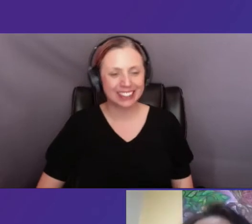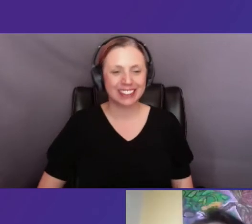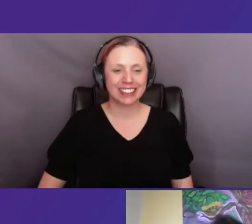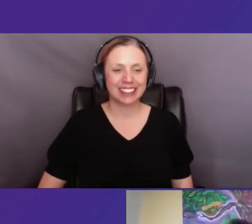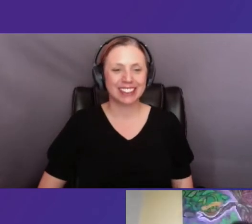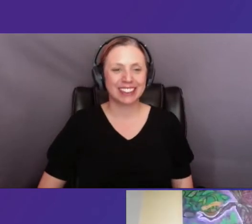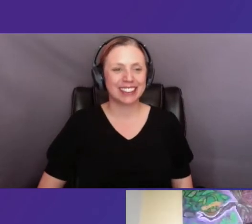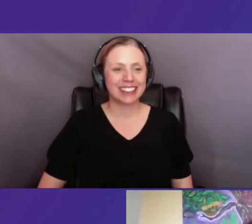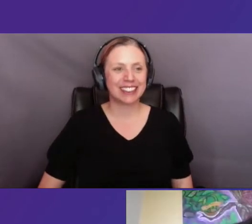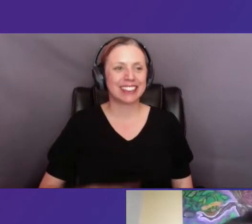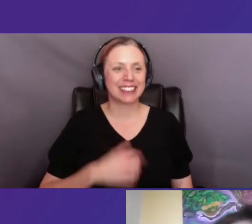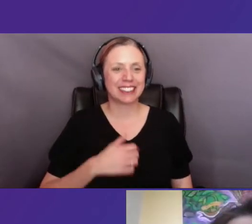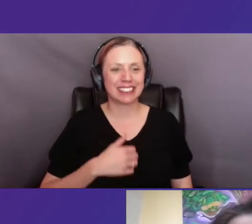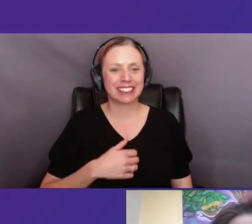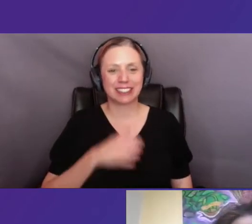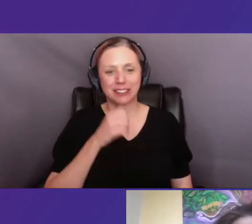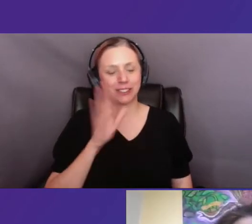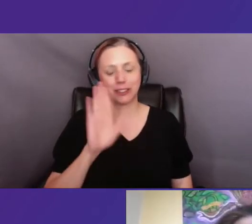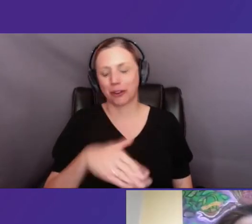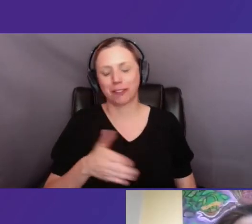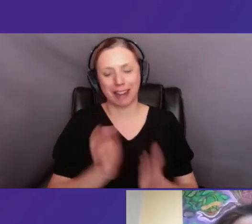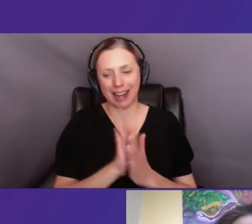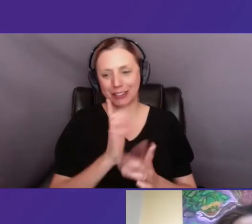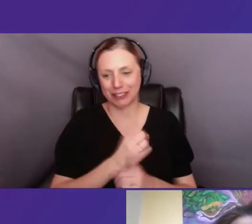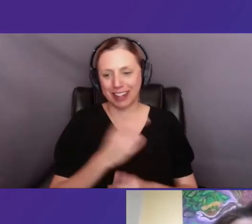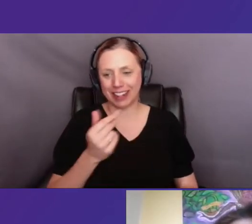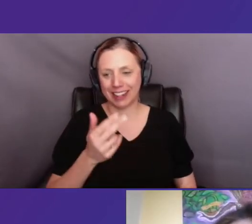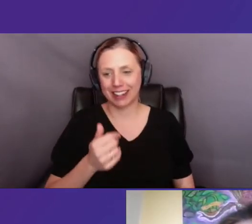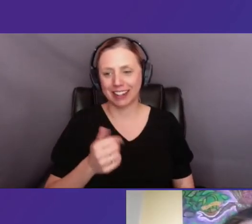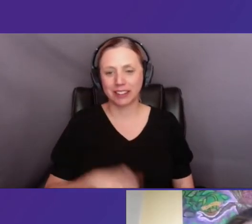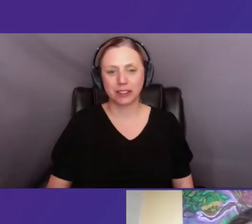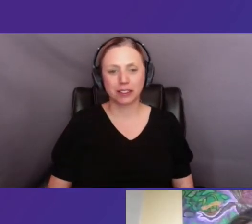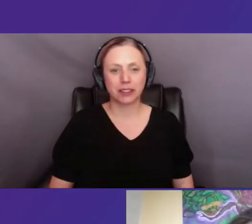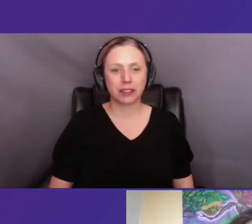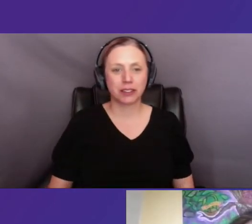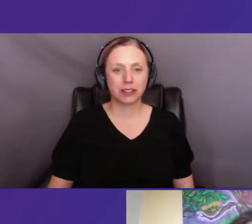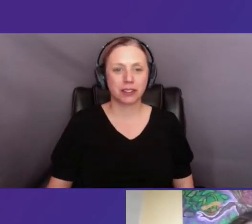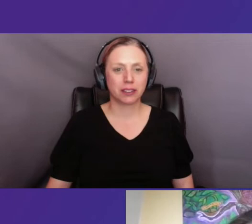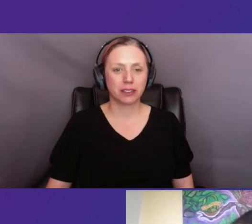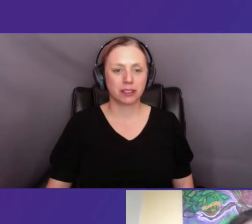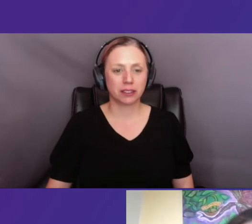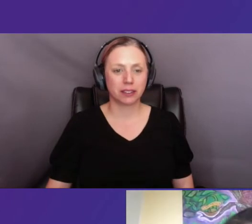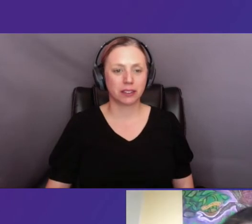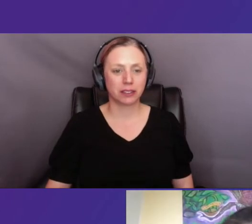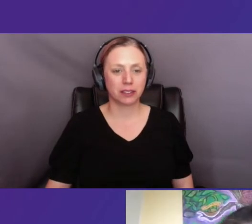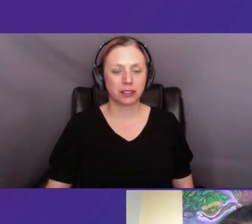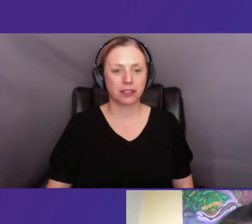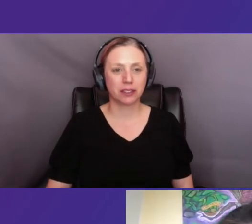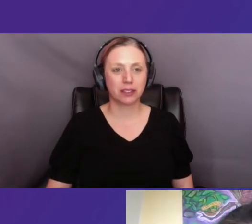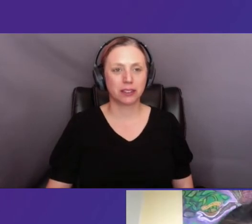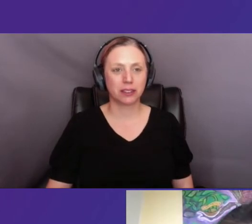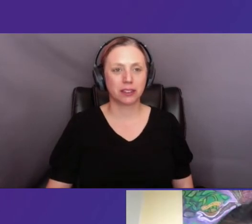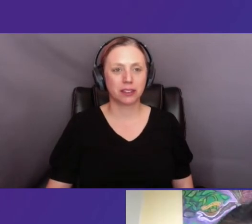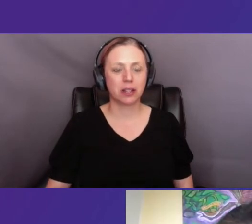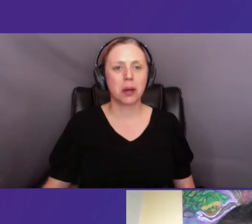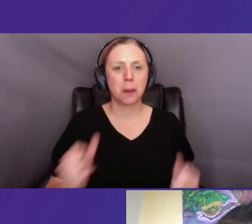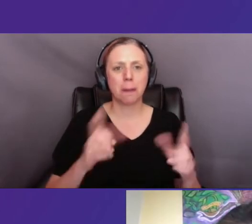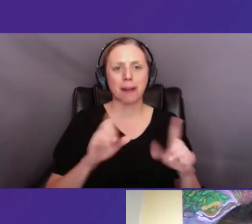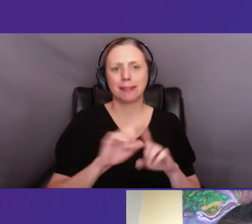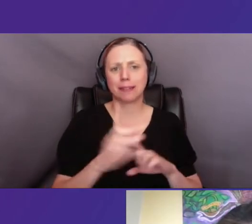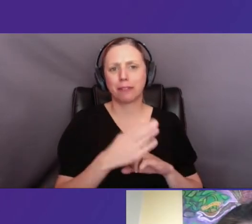Don't even bother, right? Right. Well, thank you. There's so many things that we